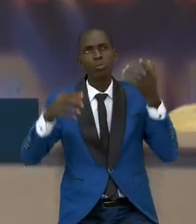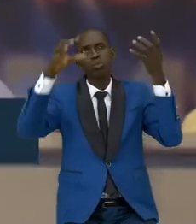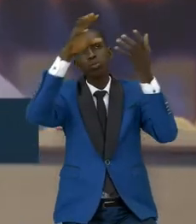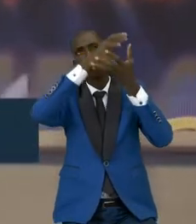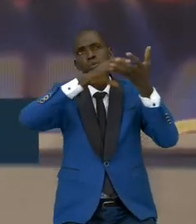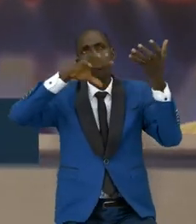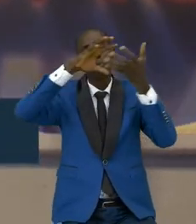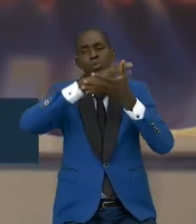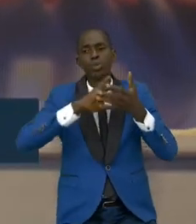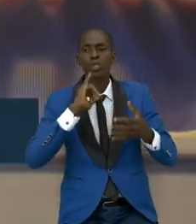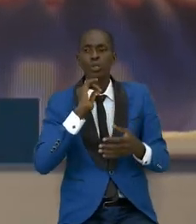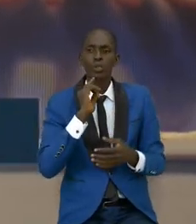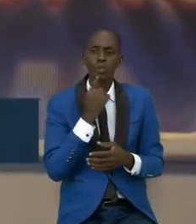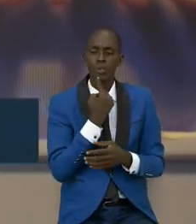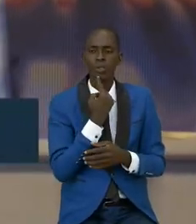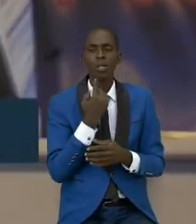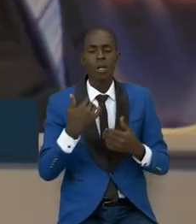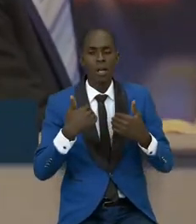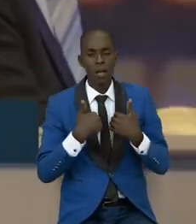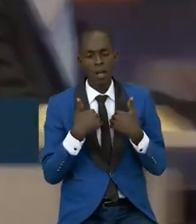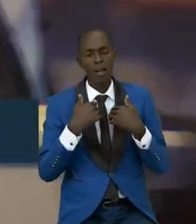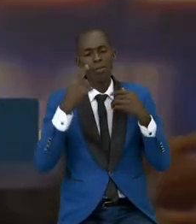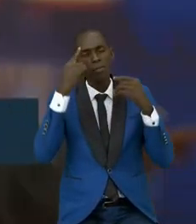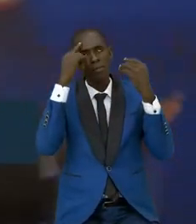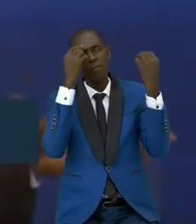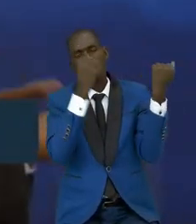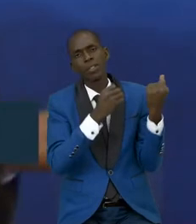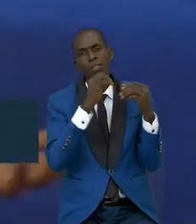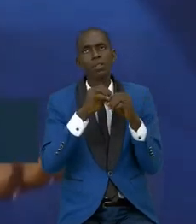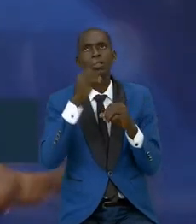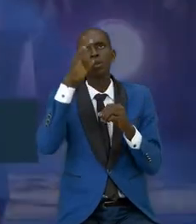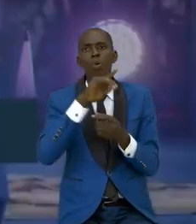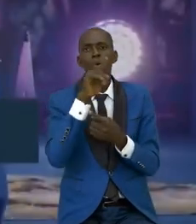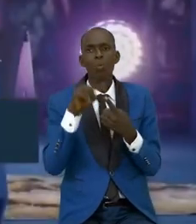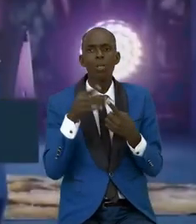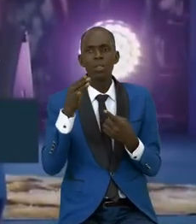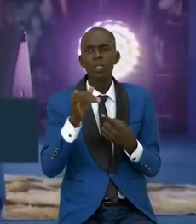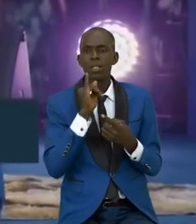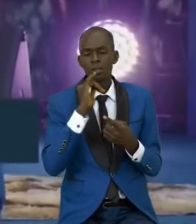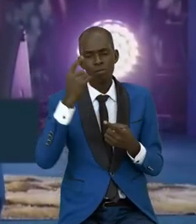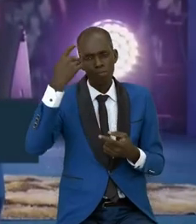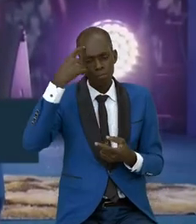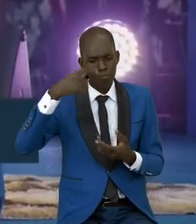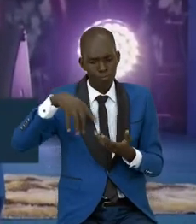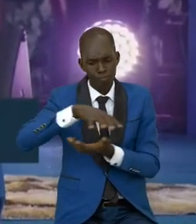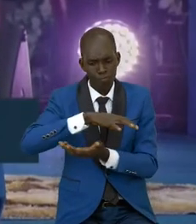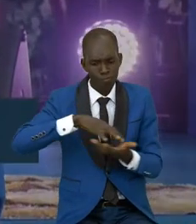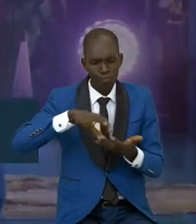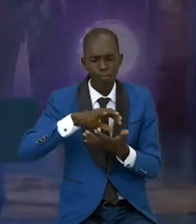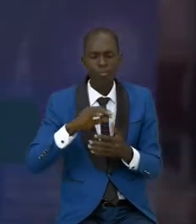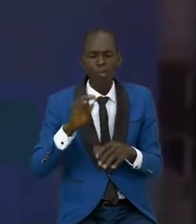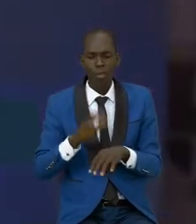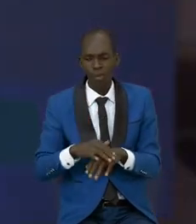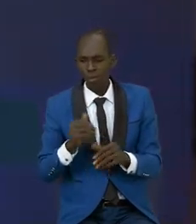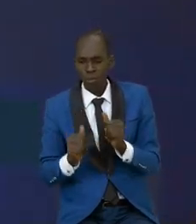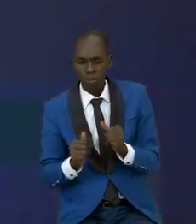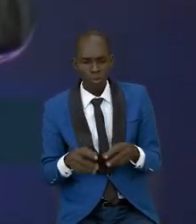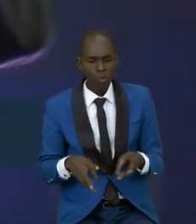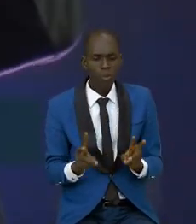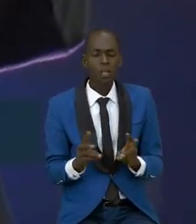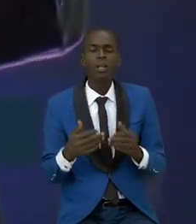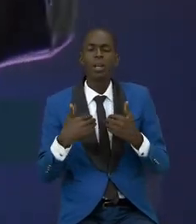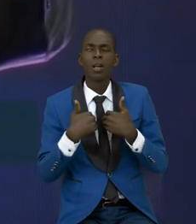have faith in God. When there is confusion at a crossroad, have faith in God. When there